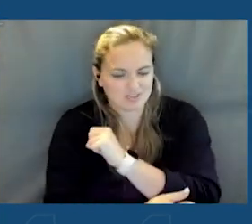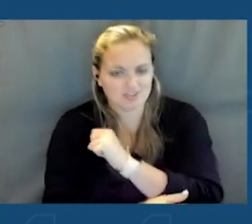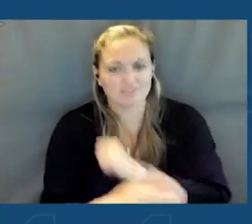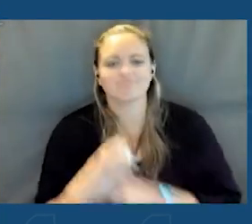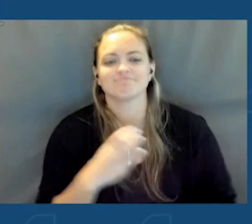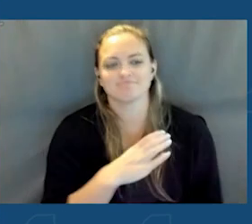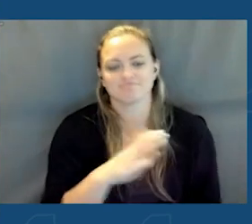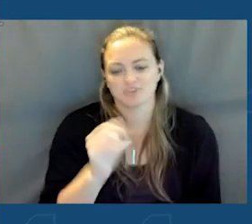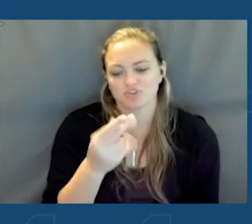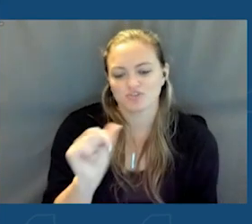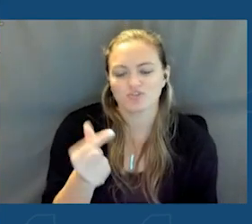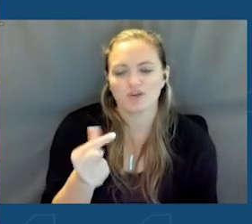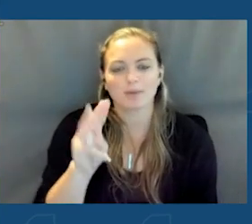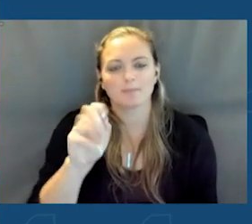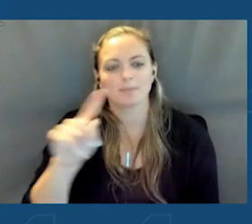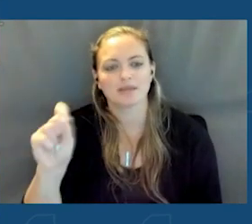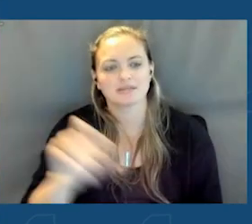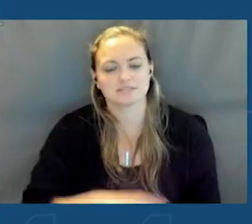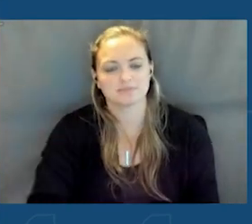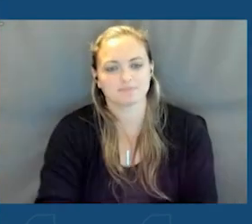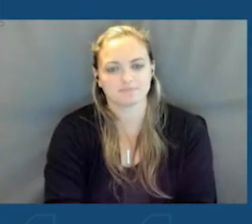great friend, a champion for things.